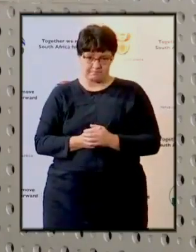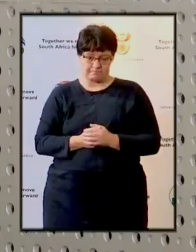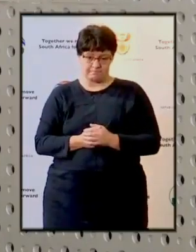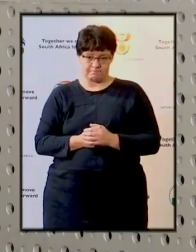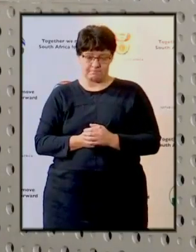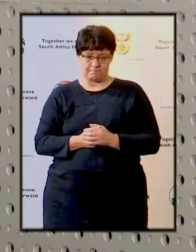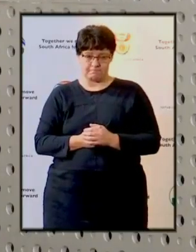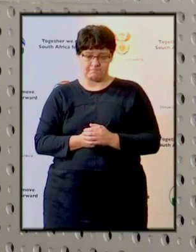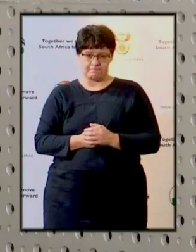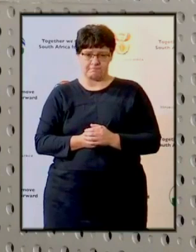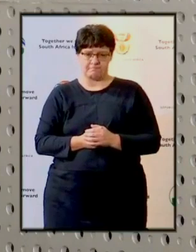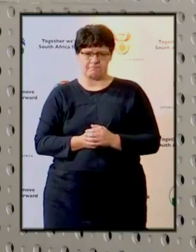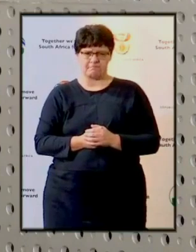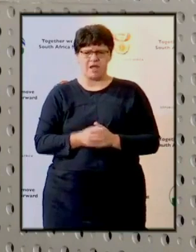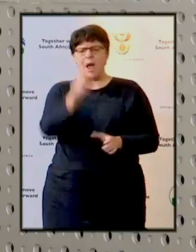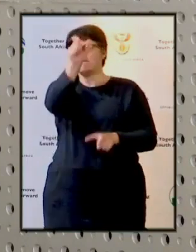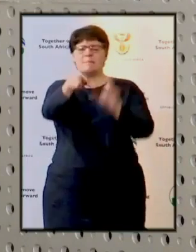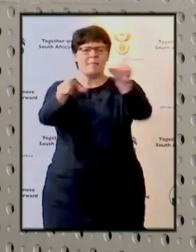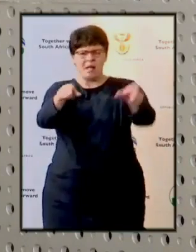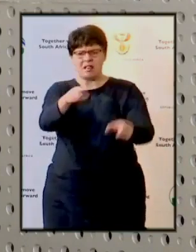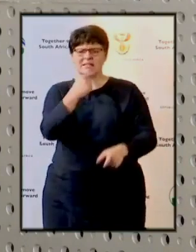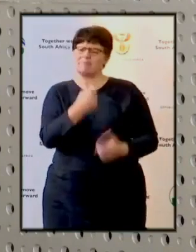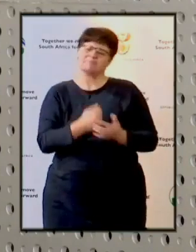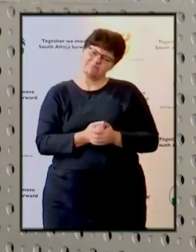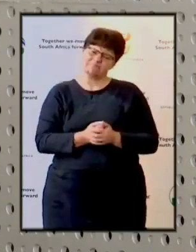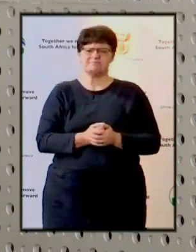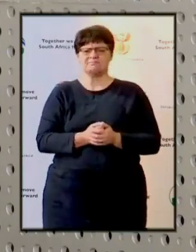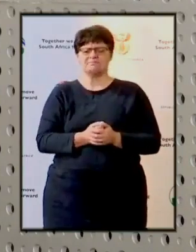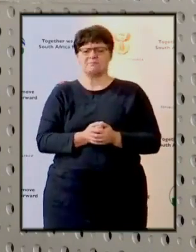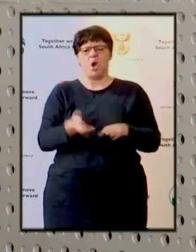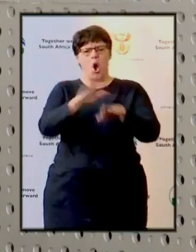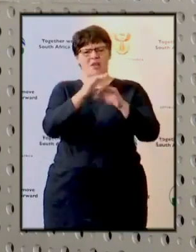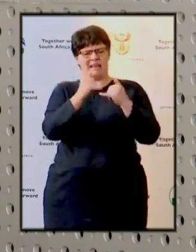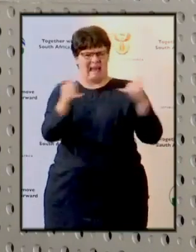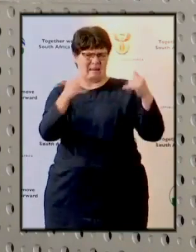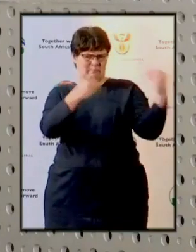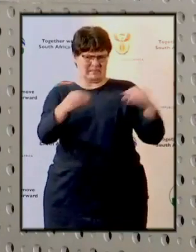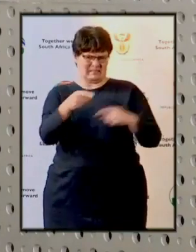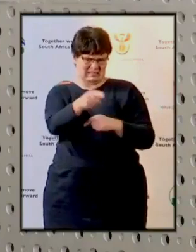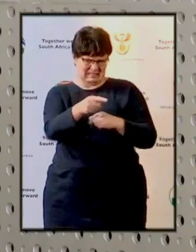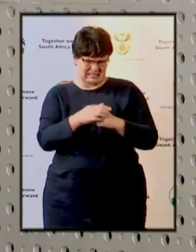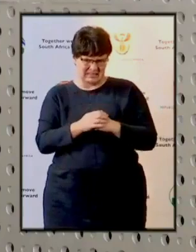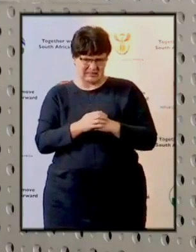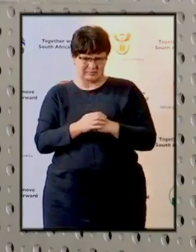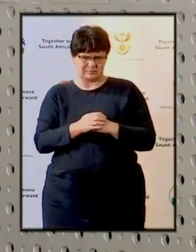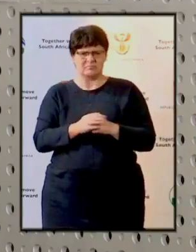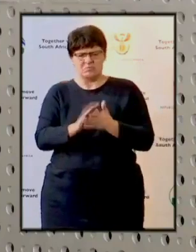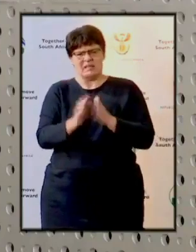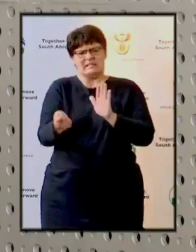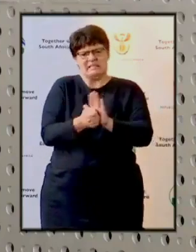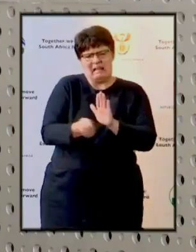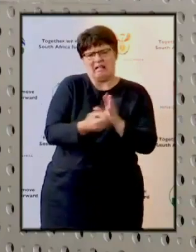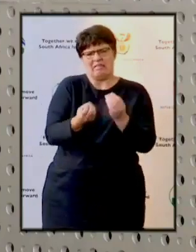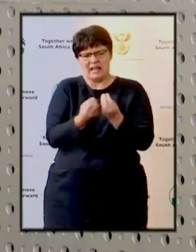A number of persons have raised issues around e-commerce, and this, of course, relates to online selling